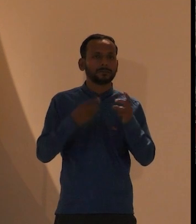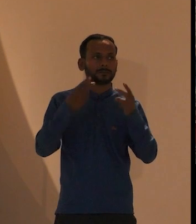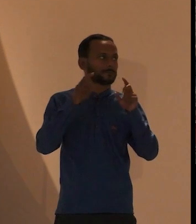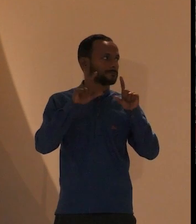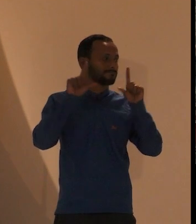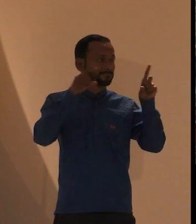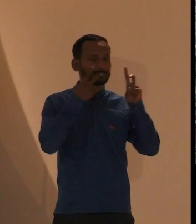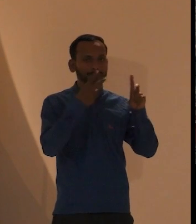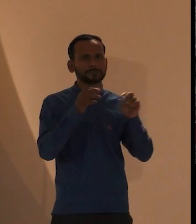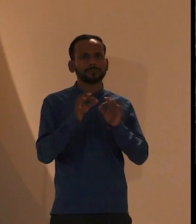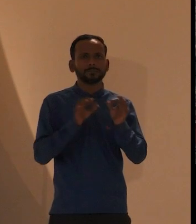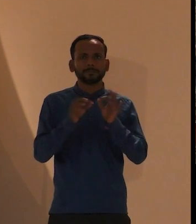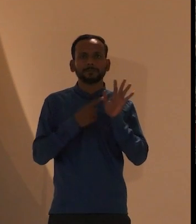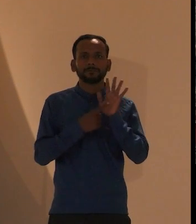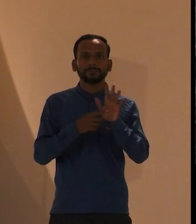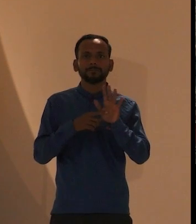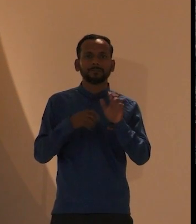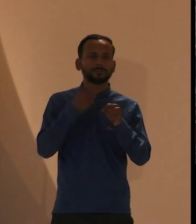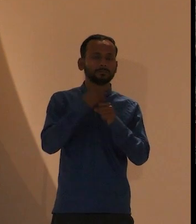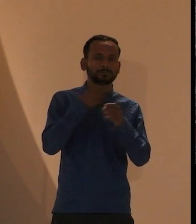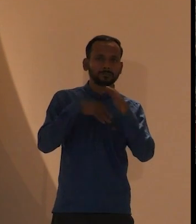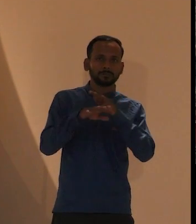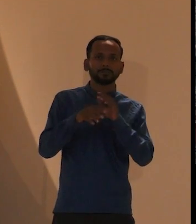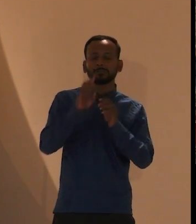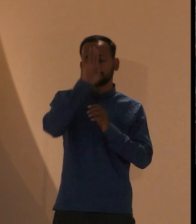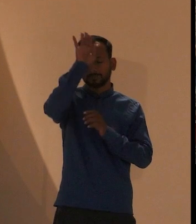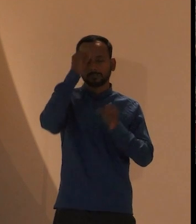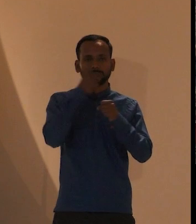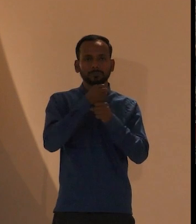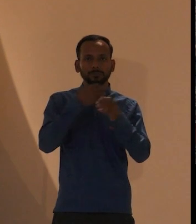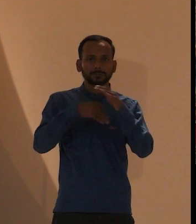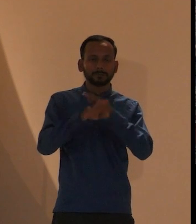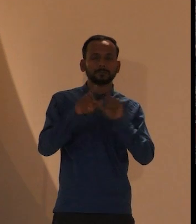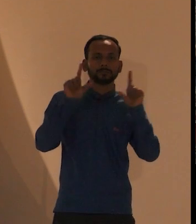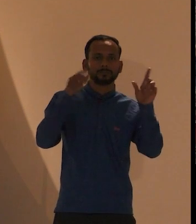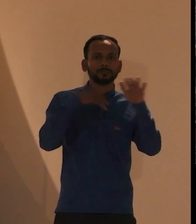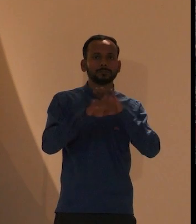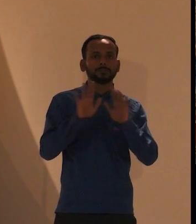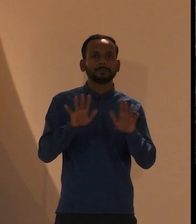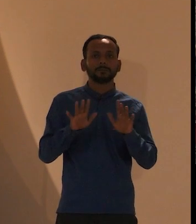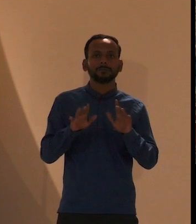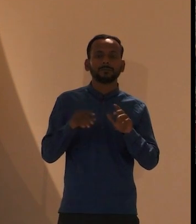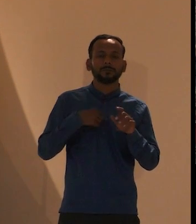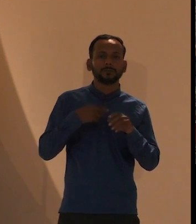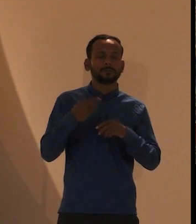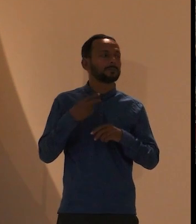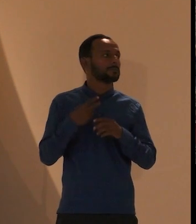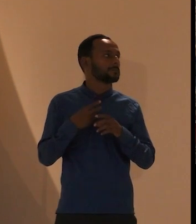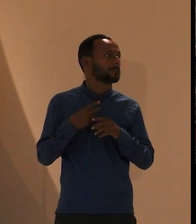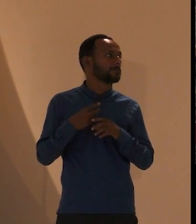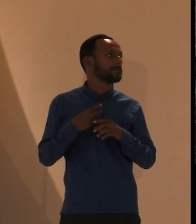there in this gallery called the Royal Gallery, still the Royal Gallery. We, by